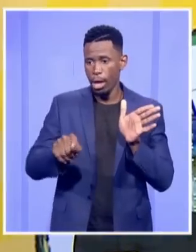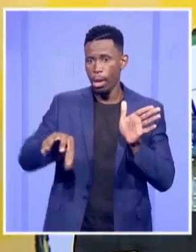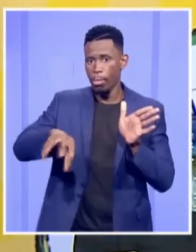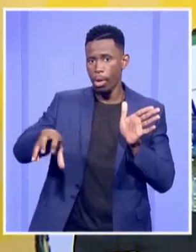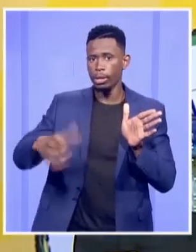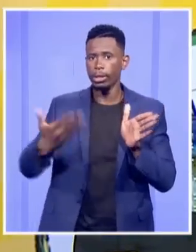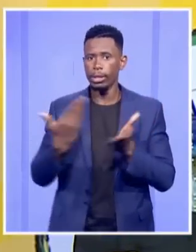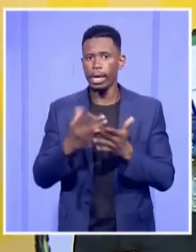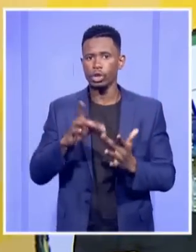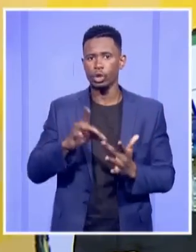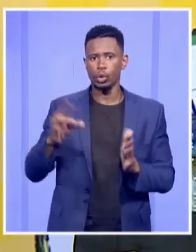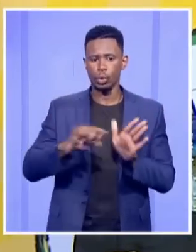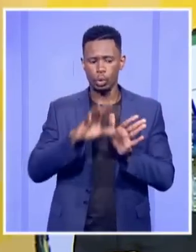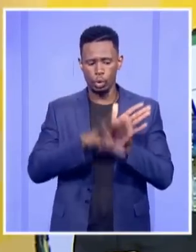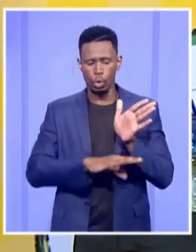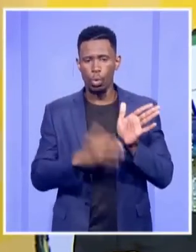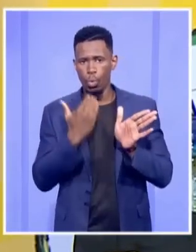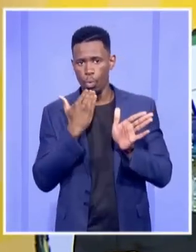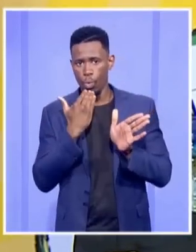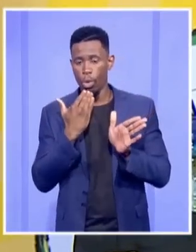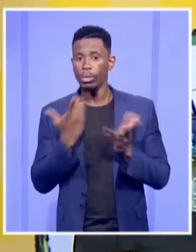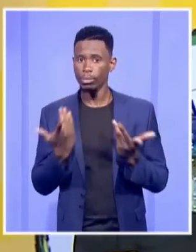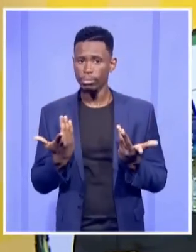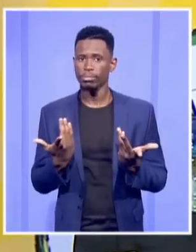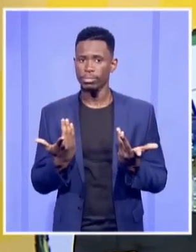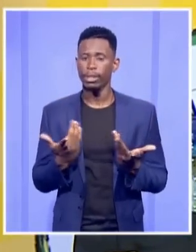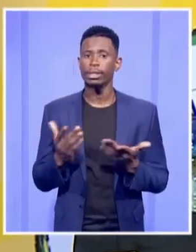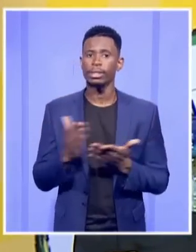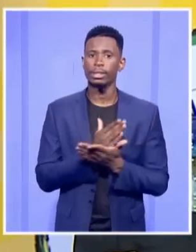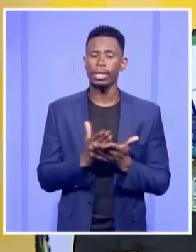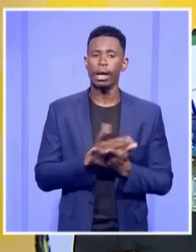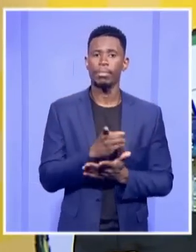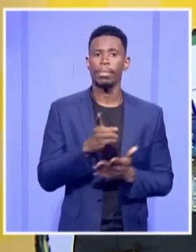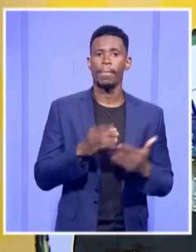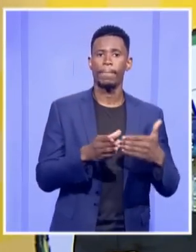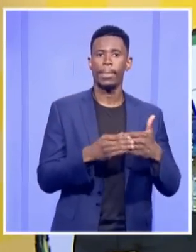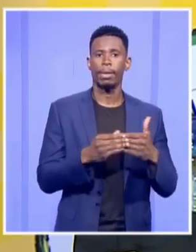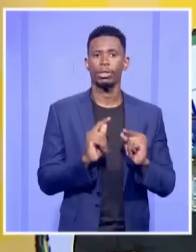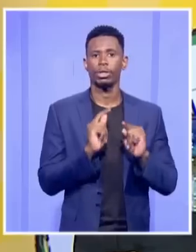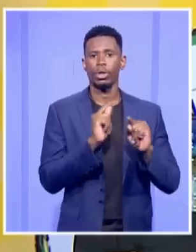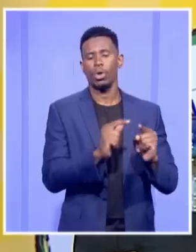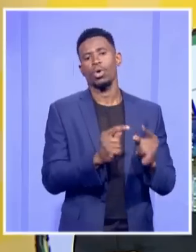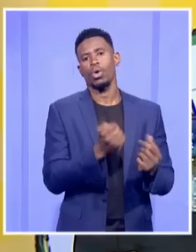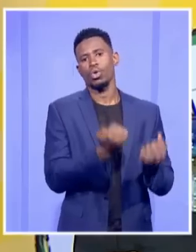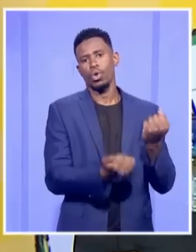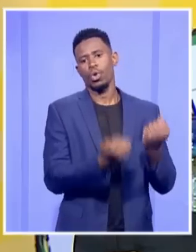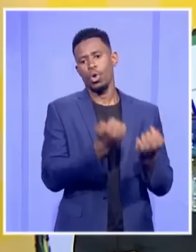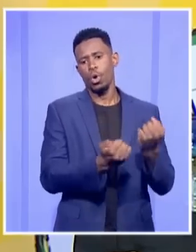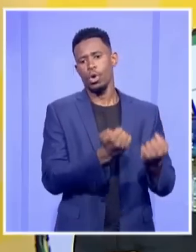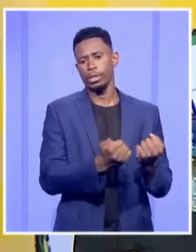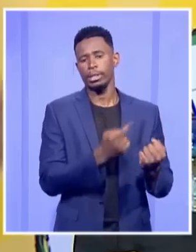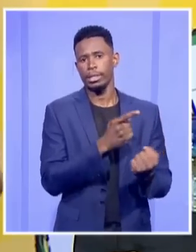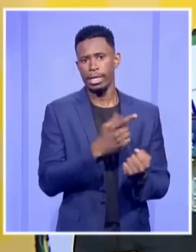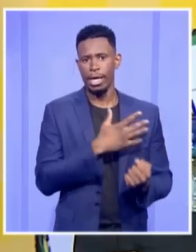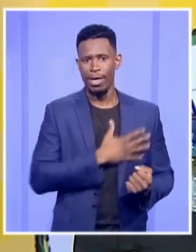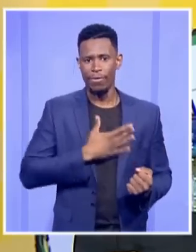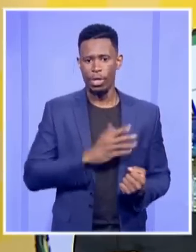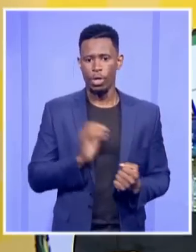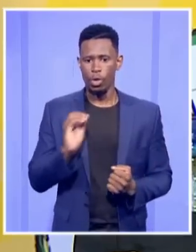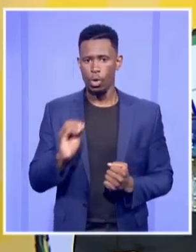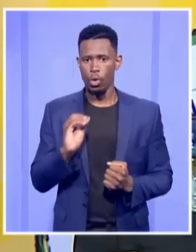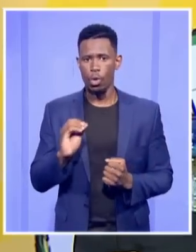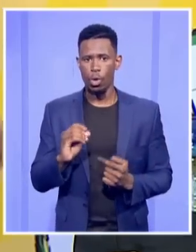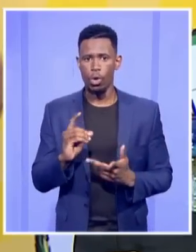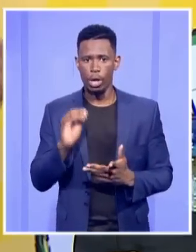who went to court believe that they have got cadres rallying behind them, here is the right space, not